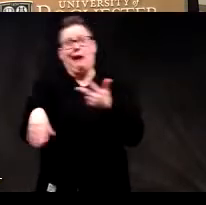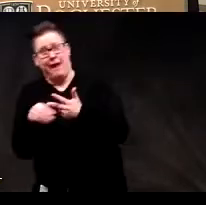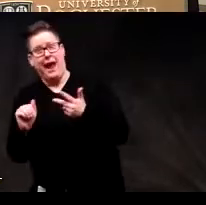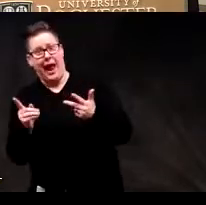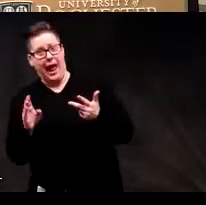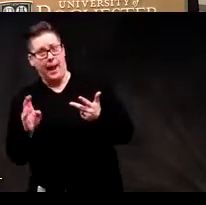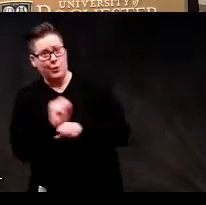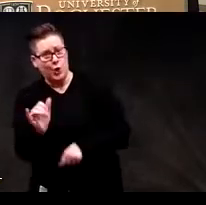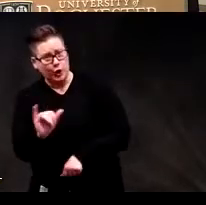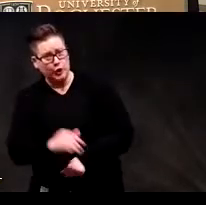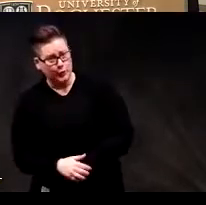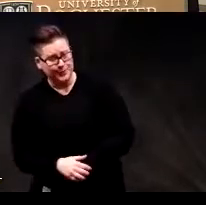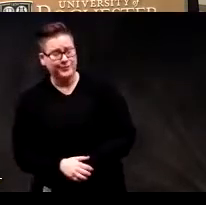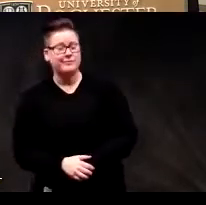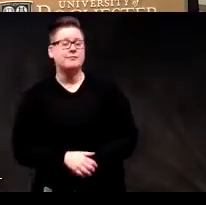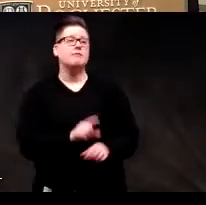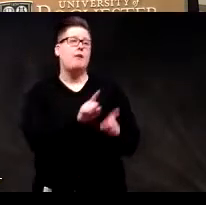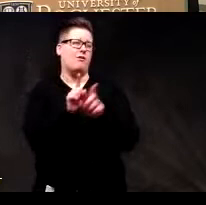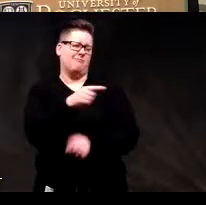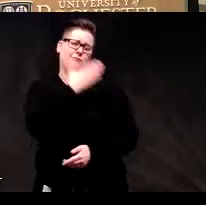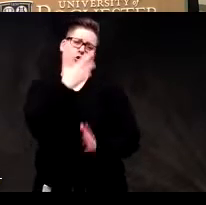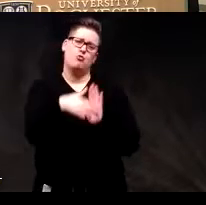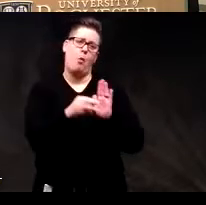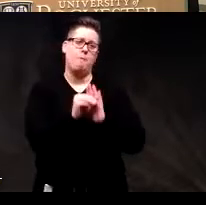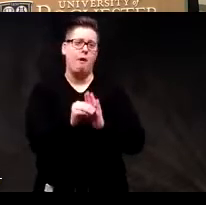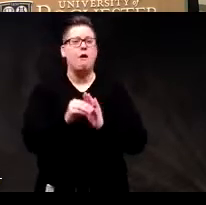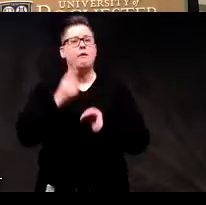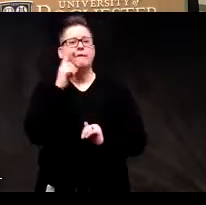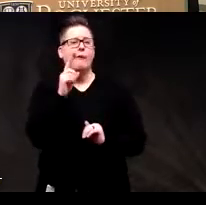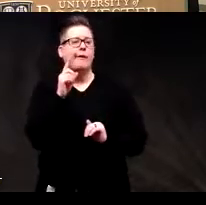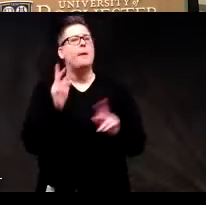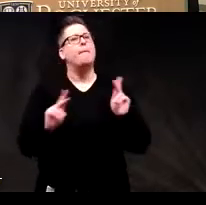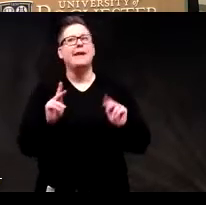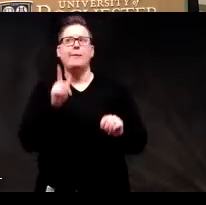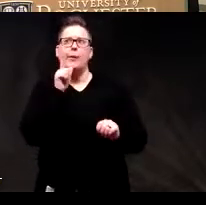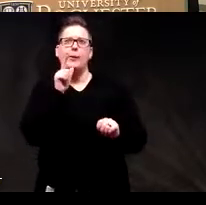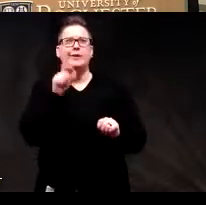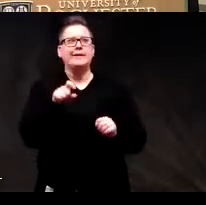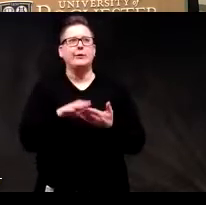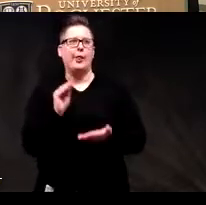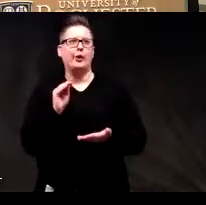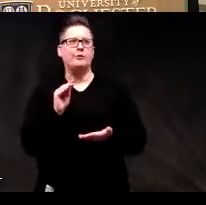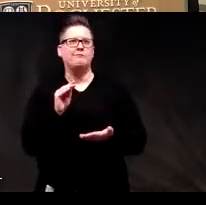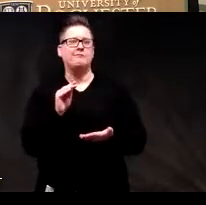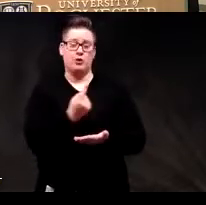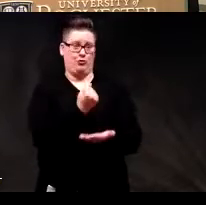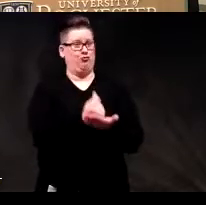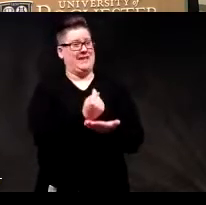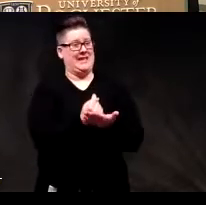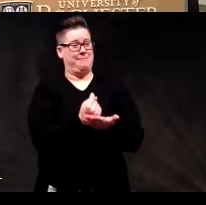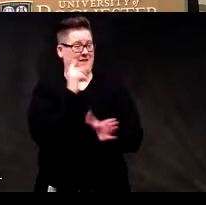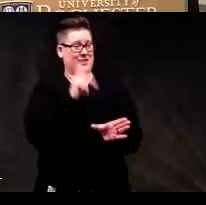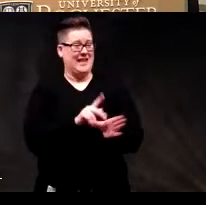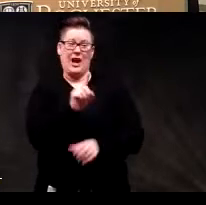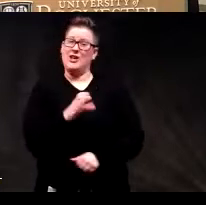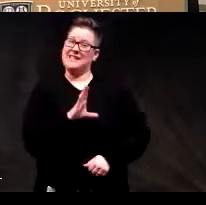administration, and also a good role model for people who should learn that there's more to treatment in psychiatry